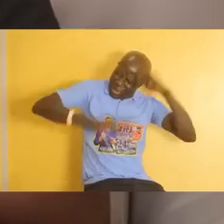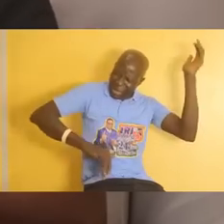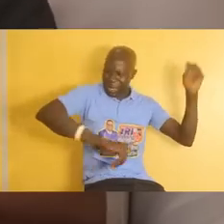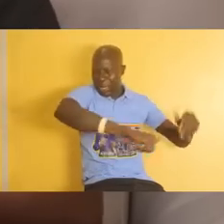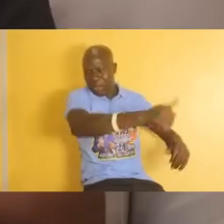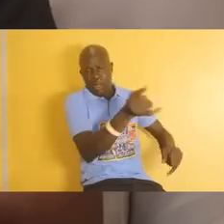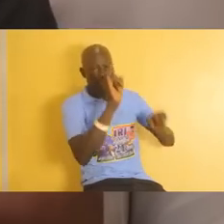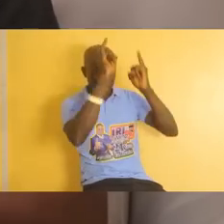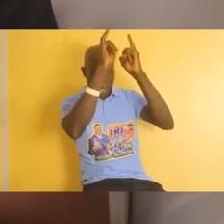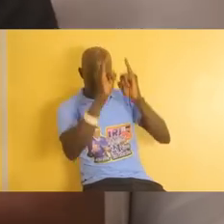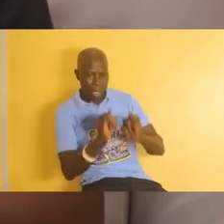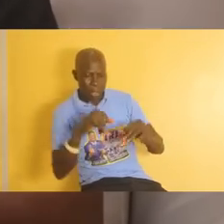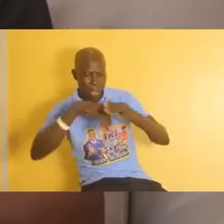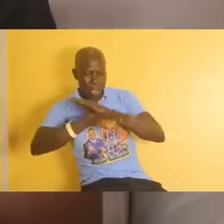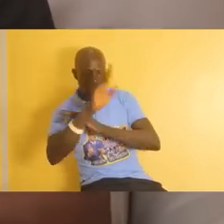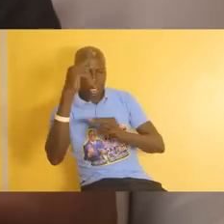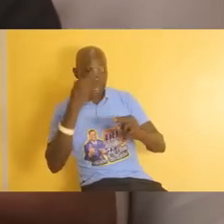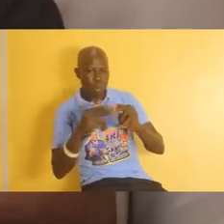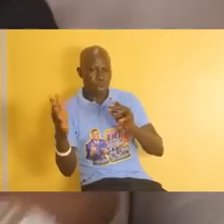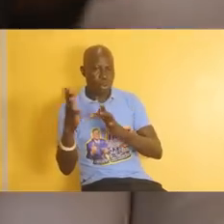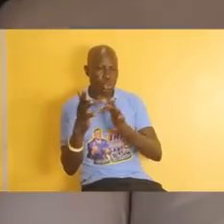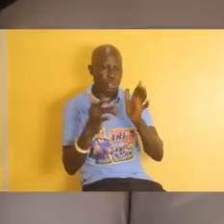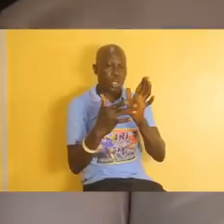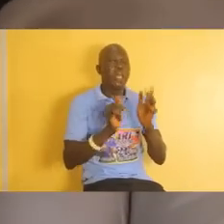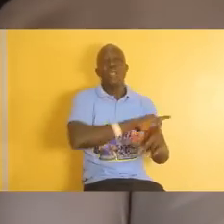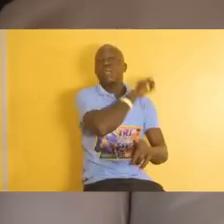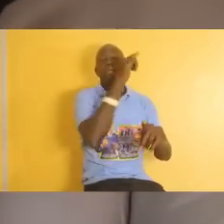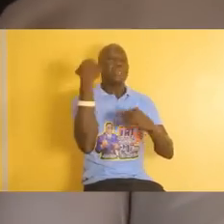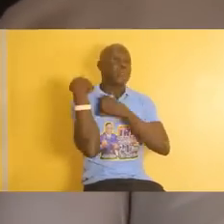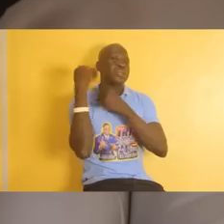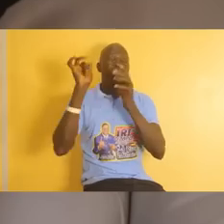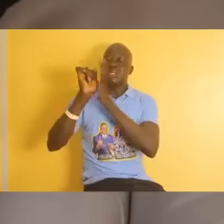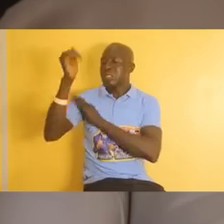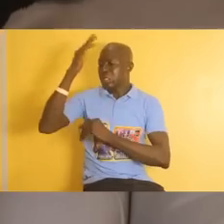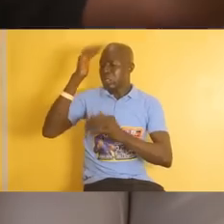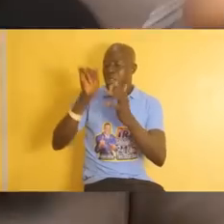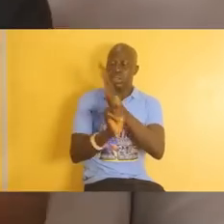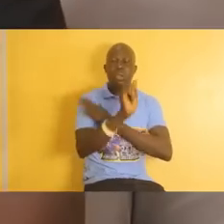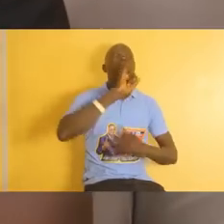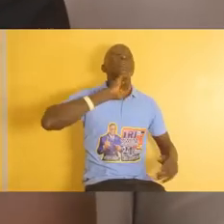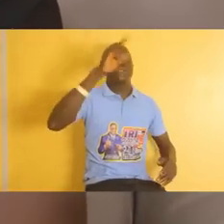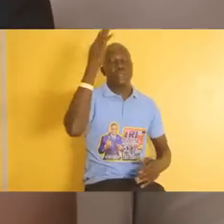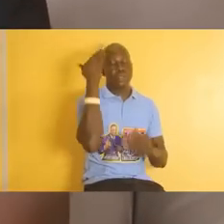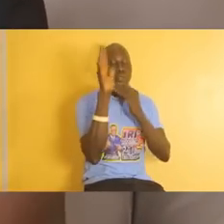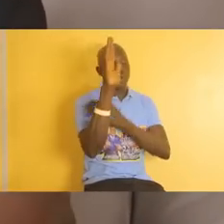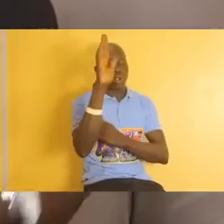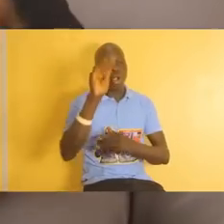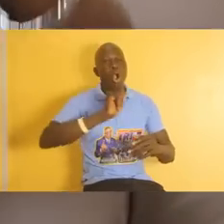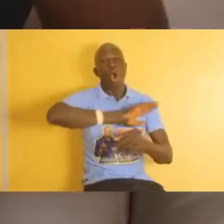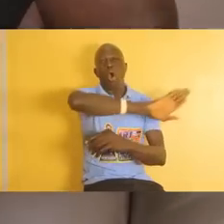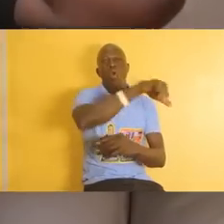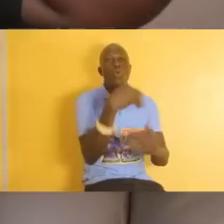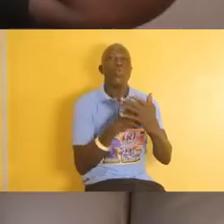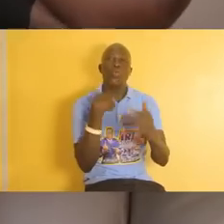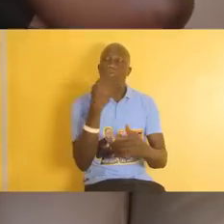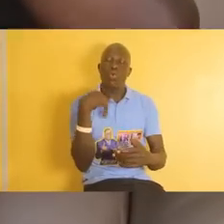believe there is one God that they call God. Jesus in the name of Jesus. As much as God is a God. Every man